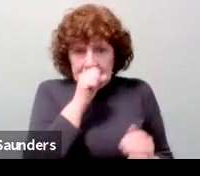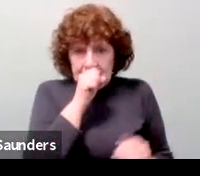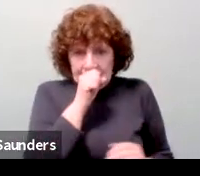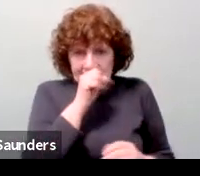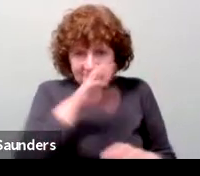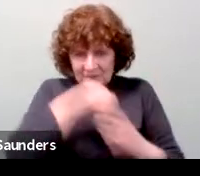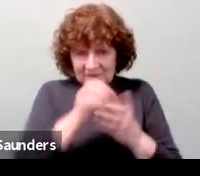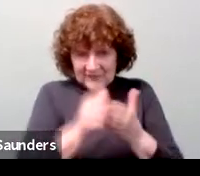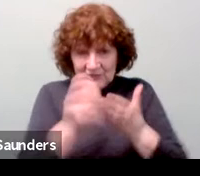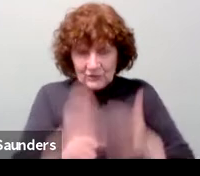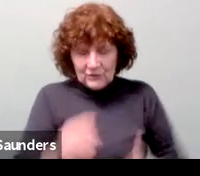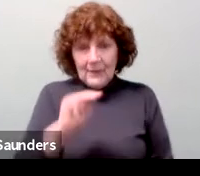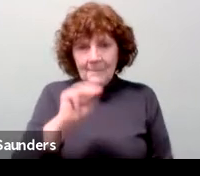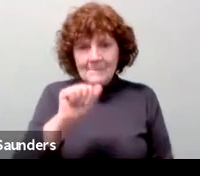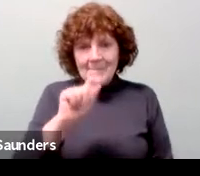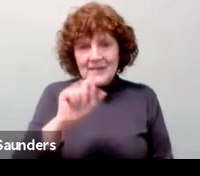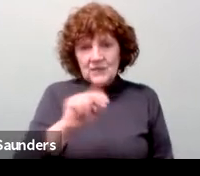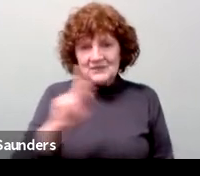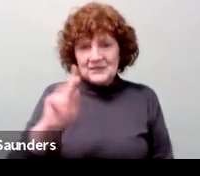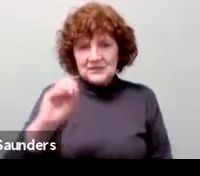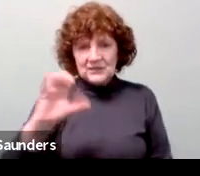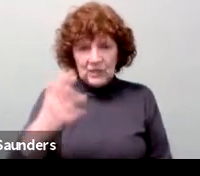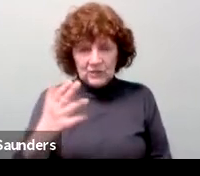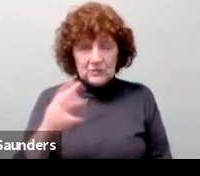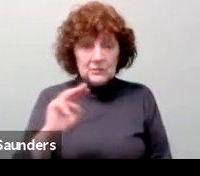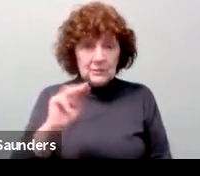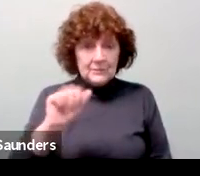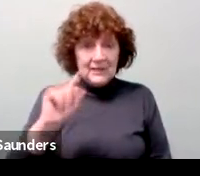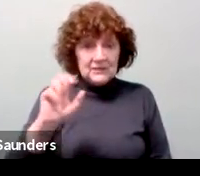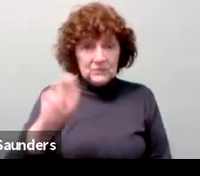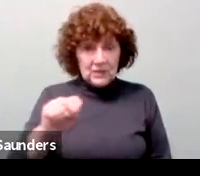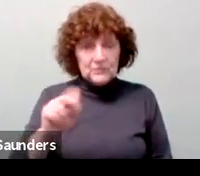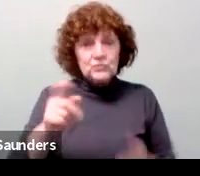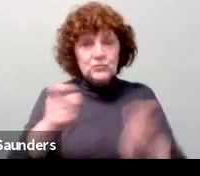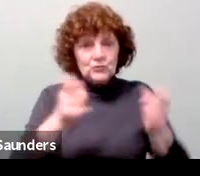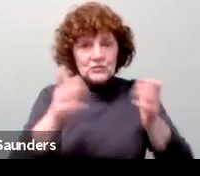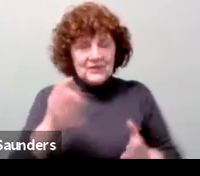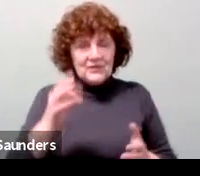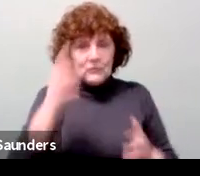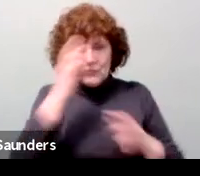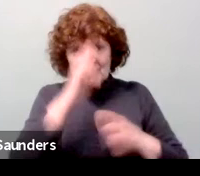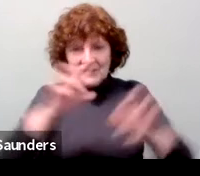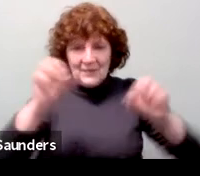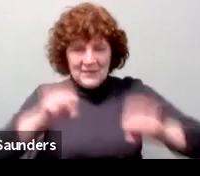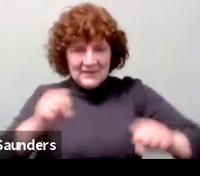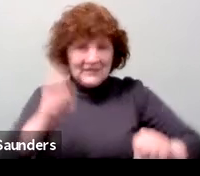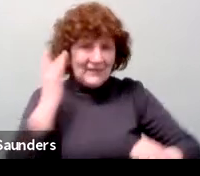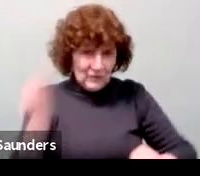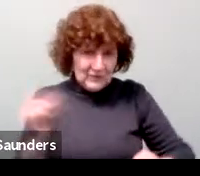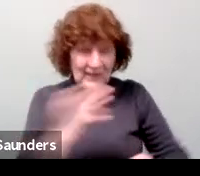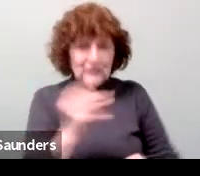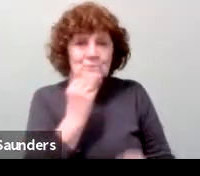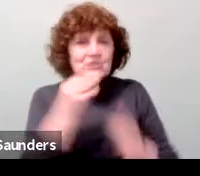Koch. Matan is the director of Respectability California and Jewish Leadership